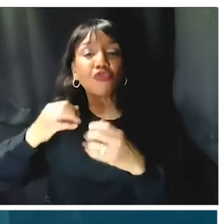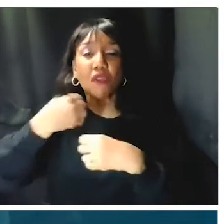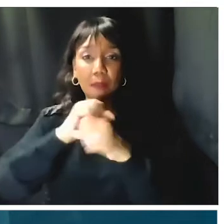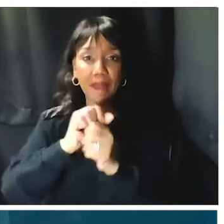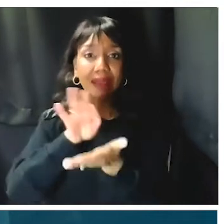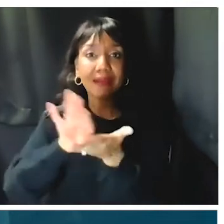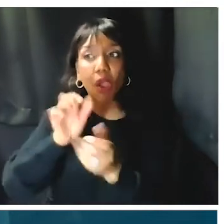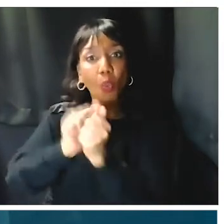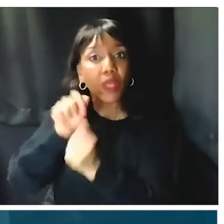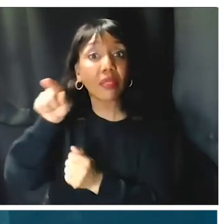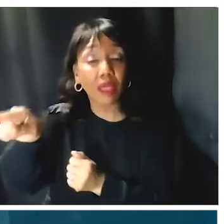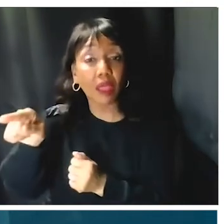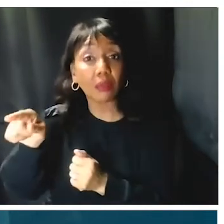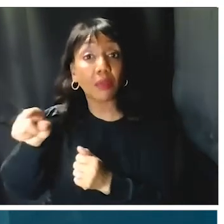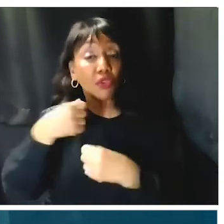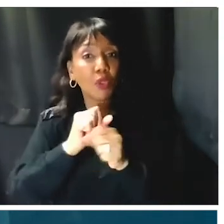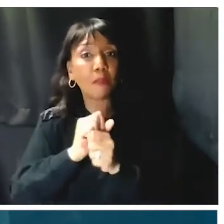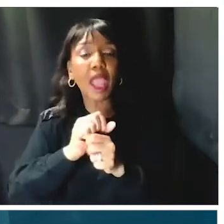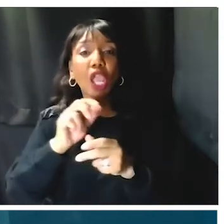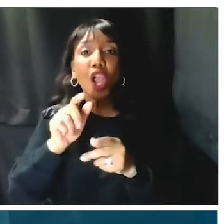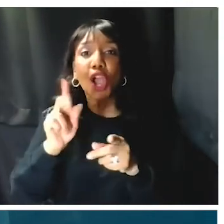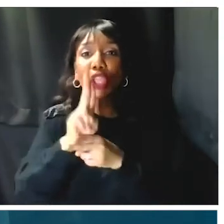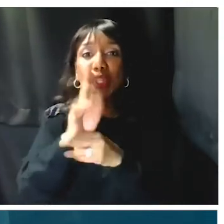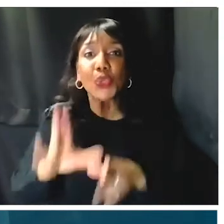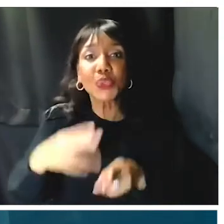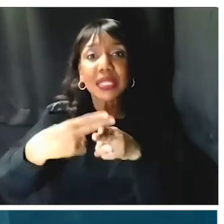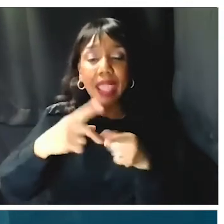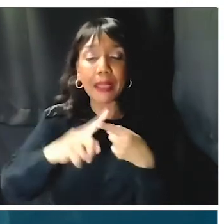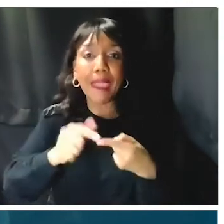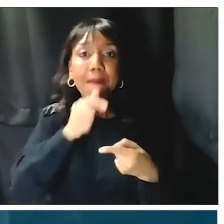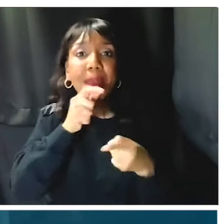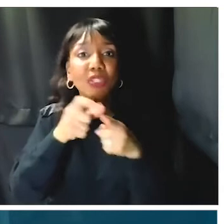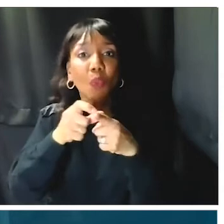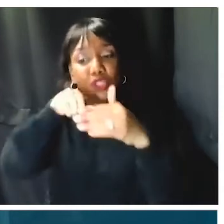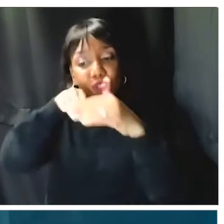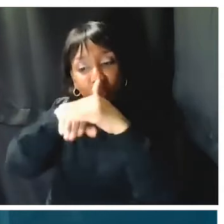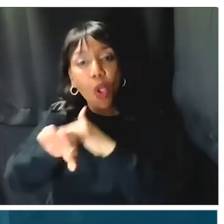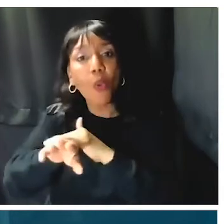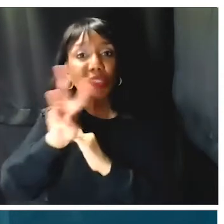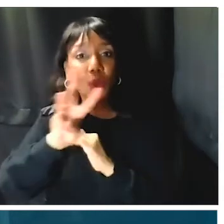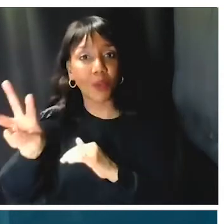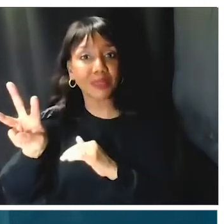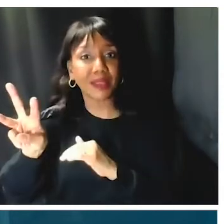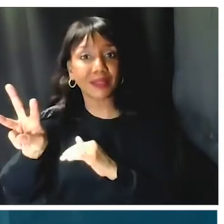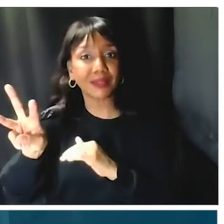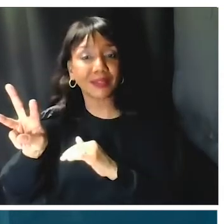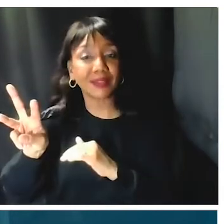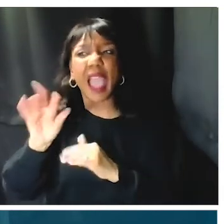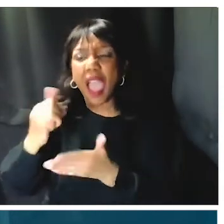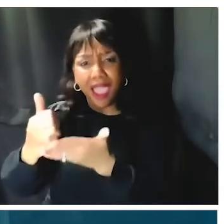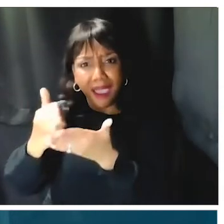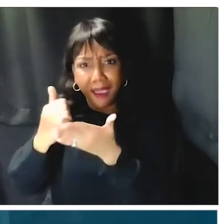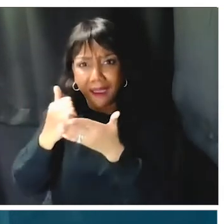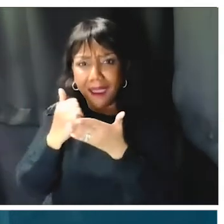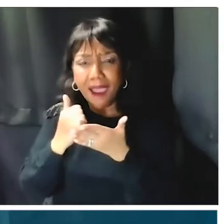an account. You must create a username and password to gain access to the website. This helps to